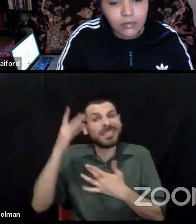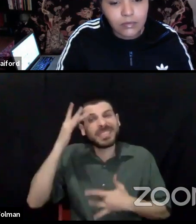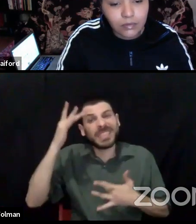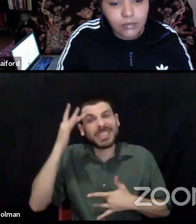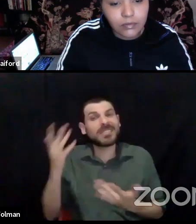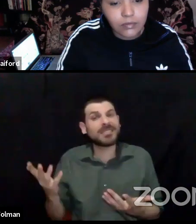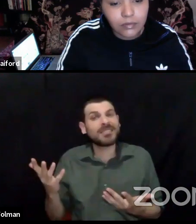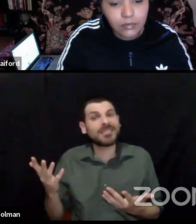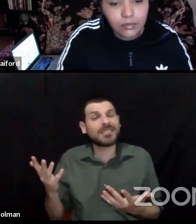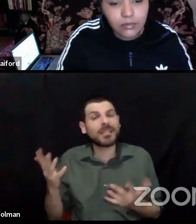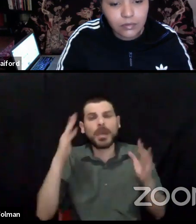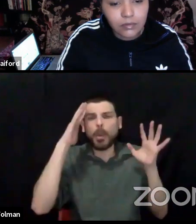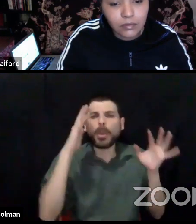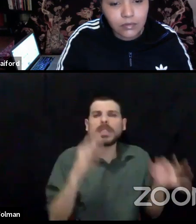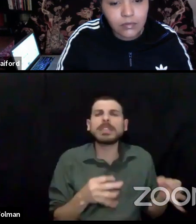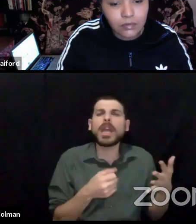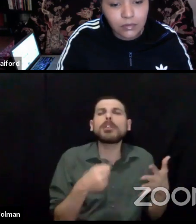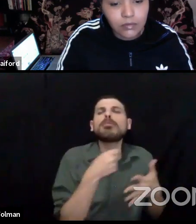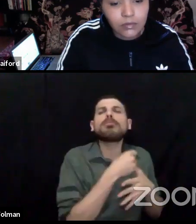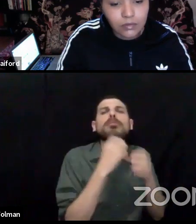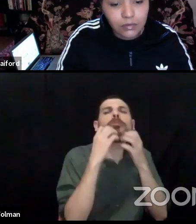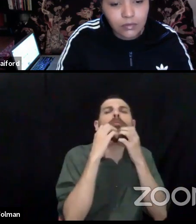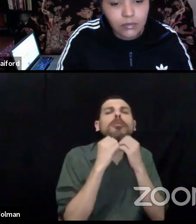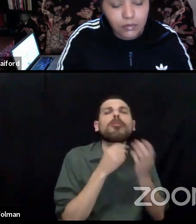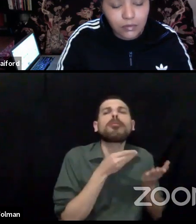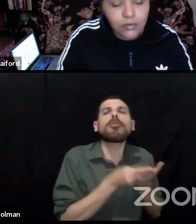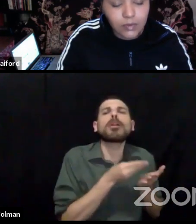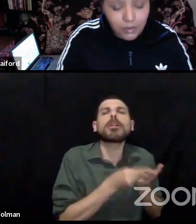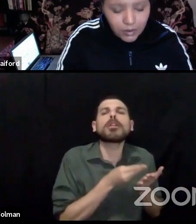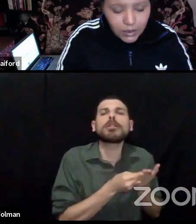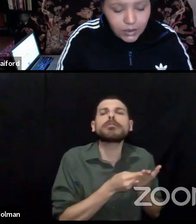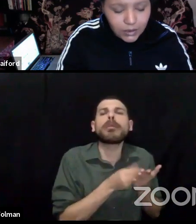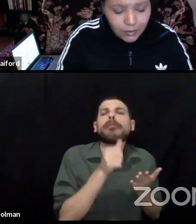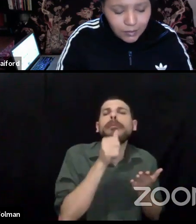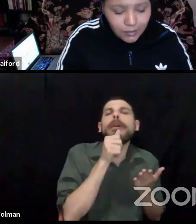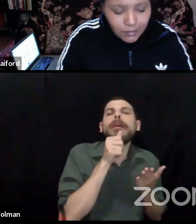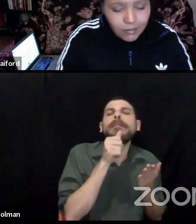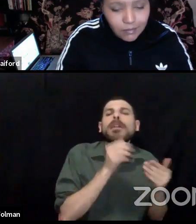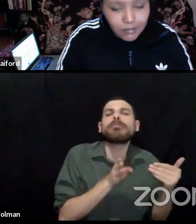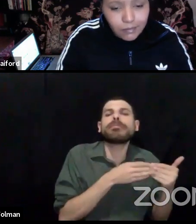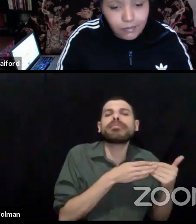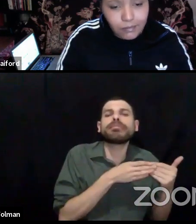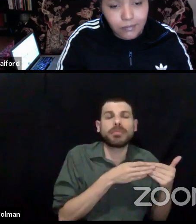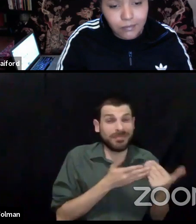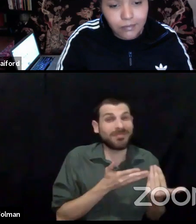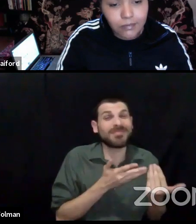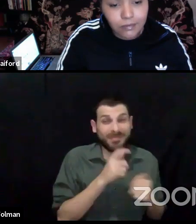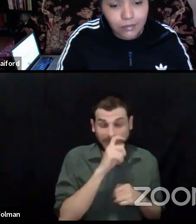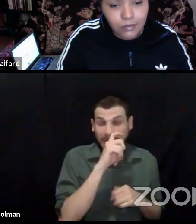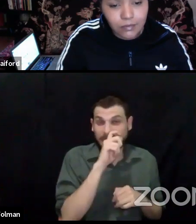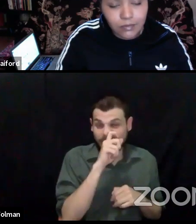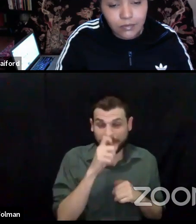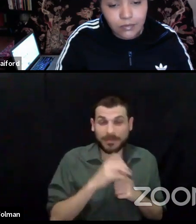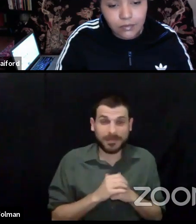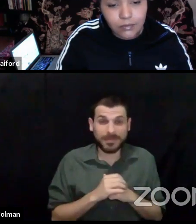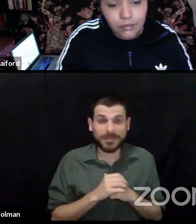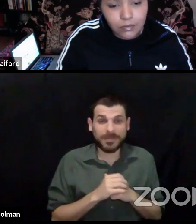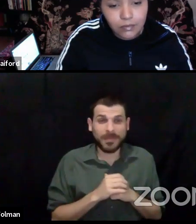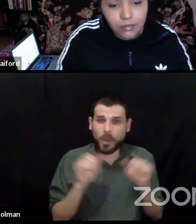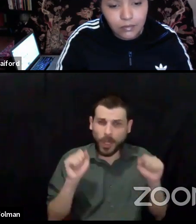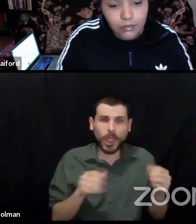to prioritize the profit of privatization over giving